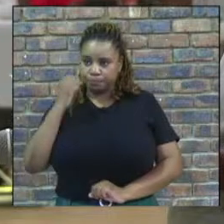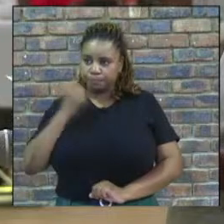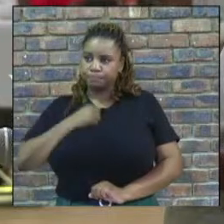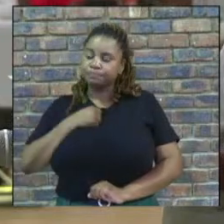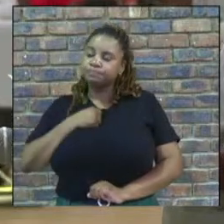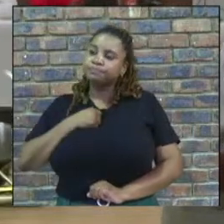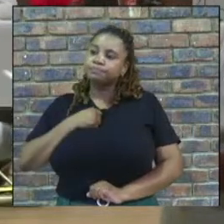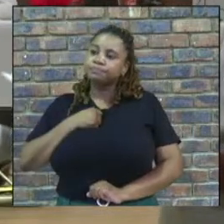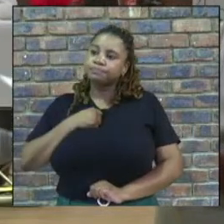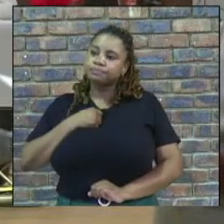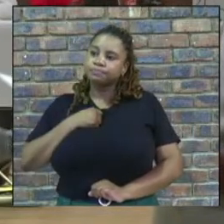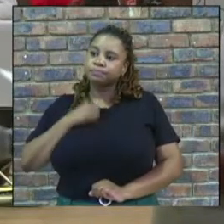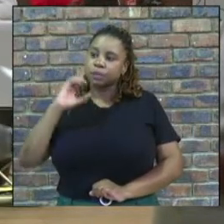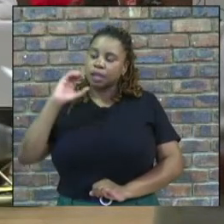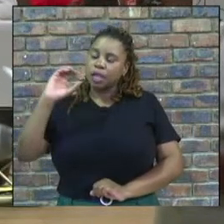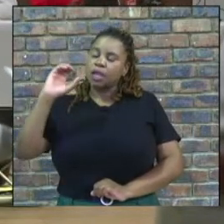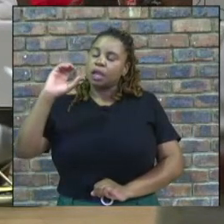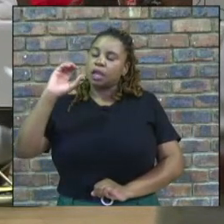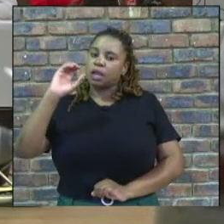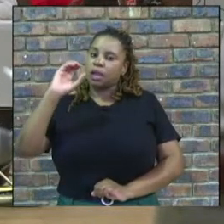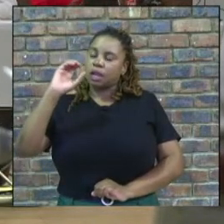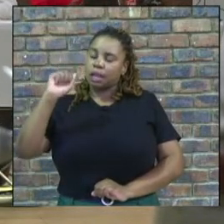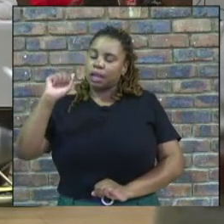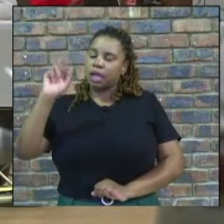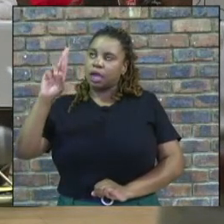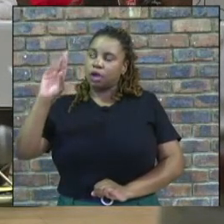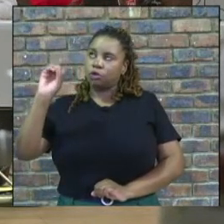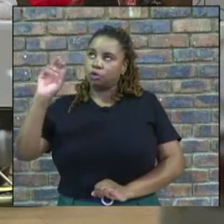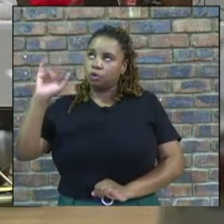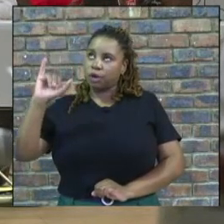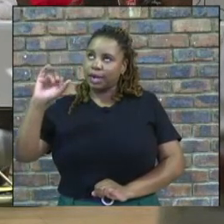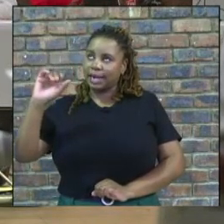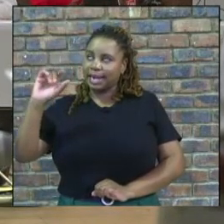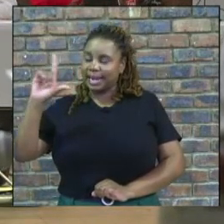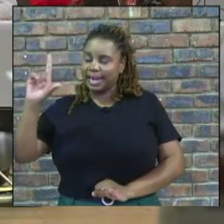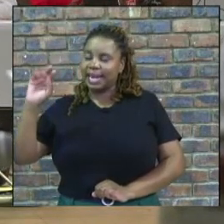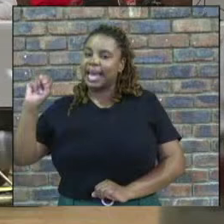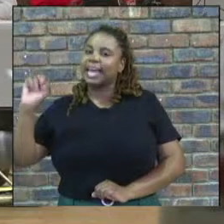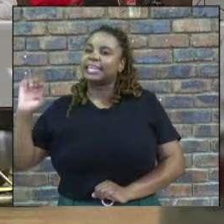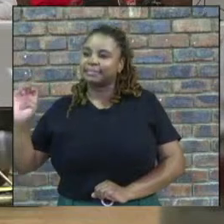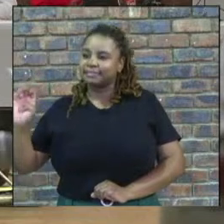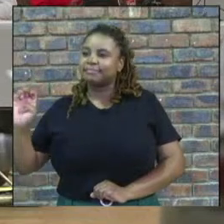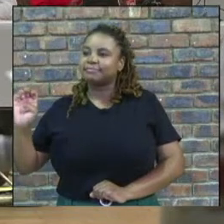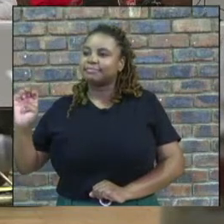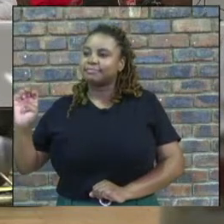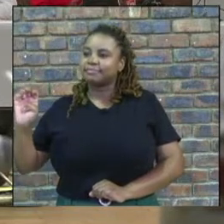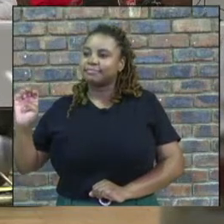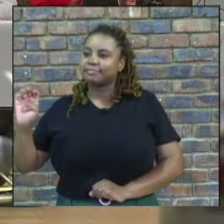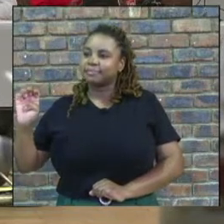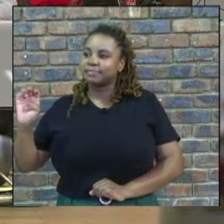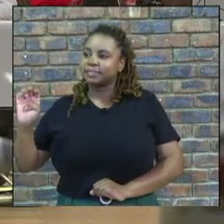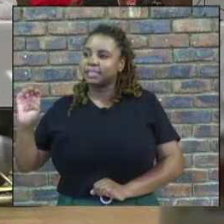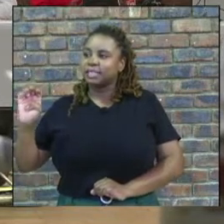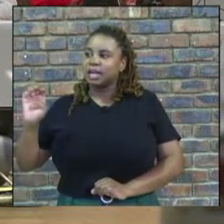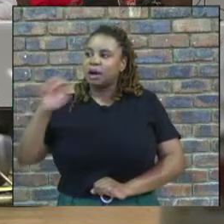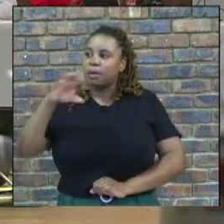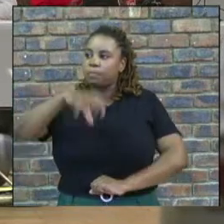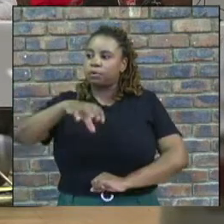Okhulumayo uCaroline Wagatheledi, Provincial Executive